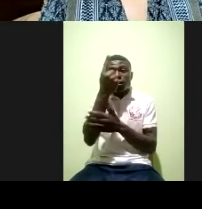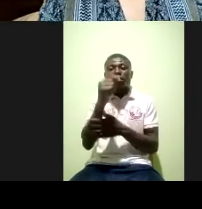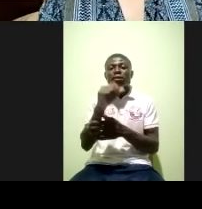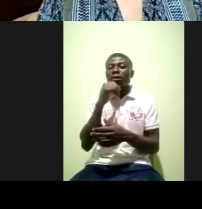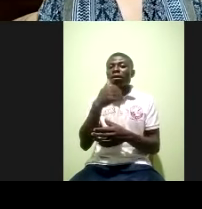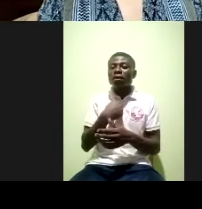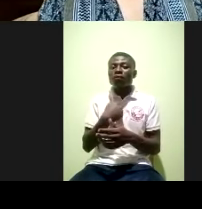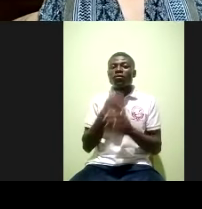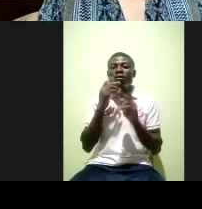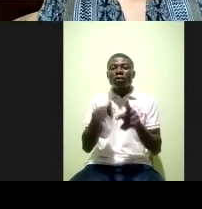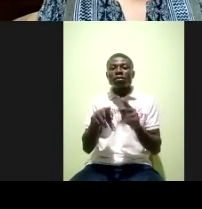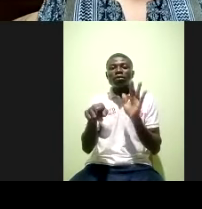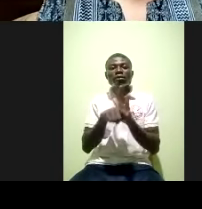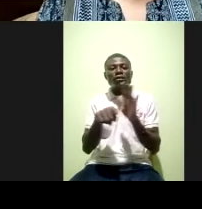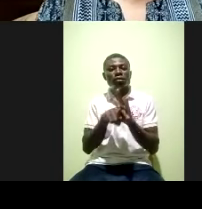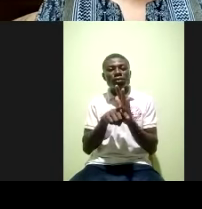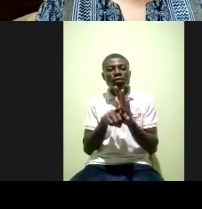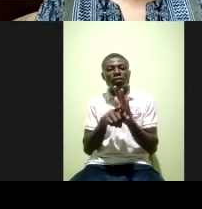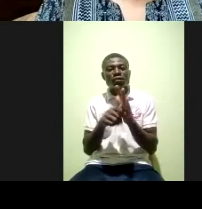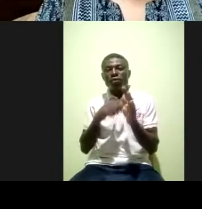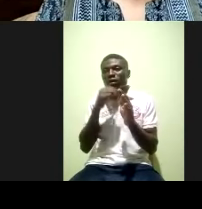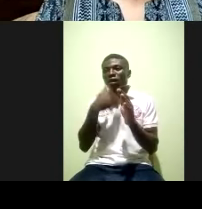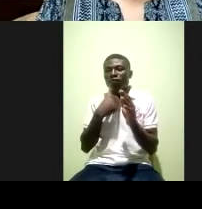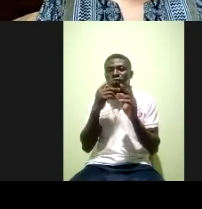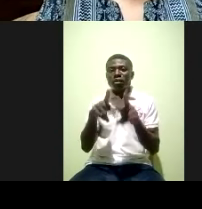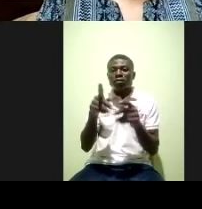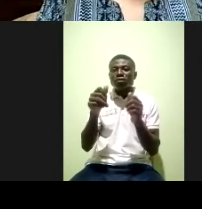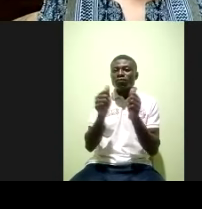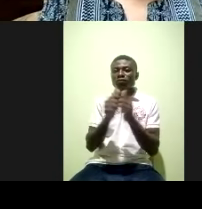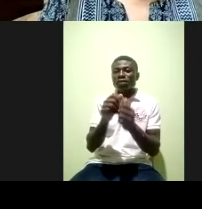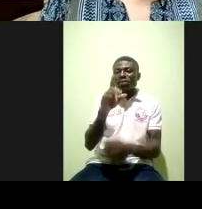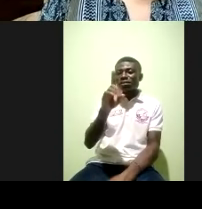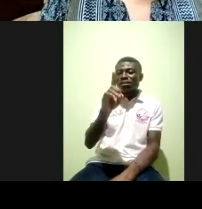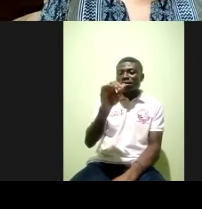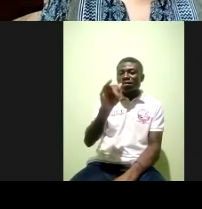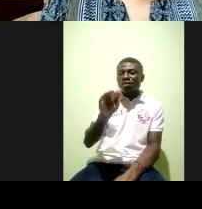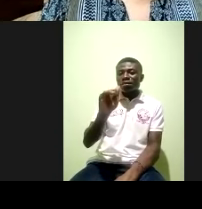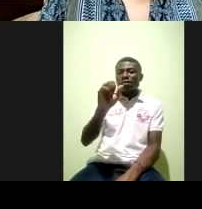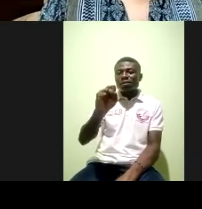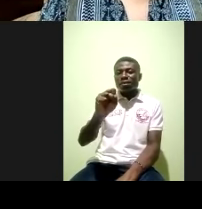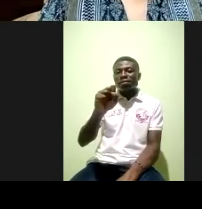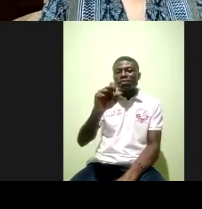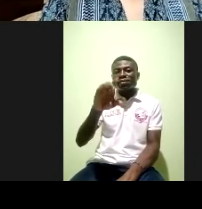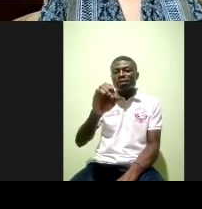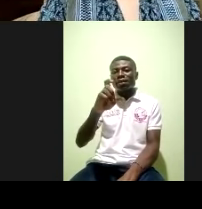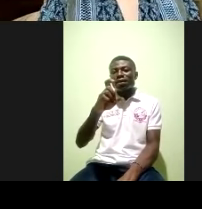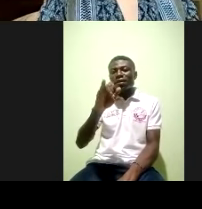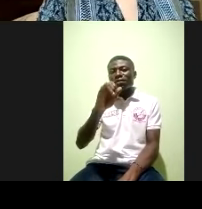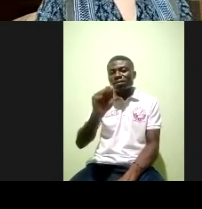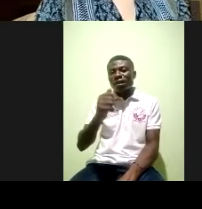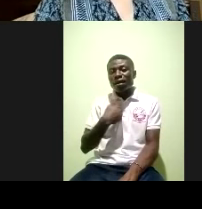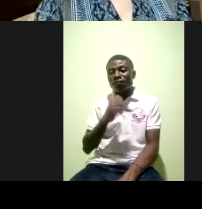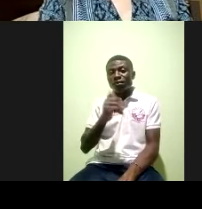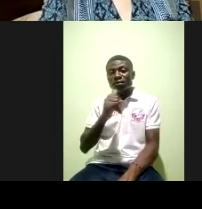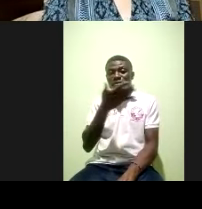two people with dyslexia who will have the same traits or the characteristics. So we are moving on